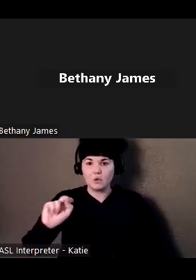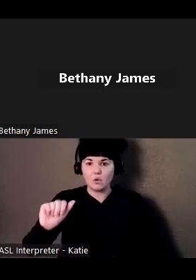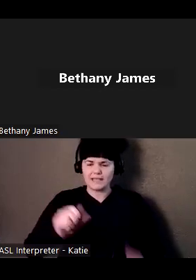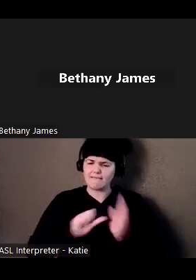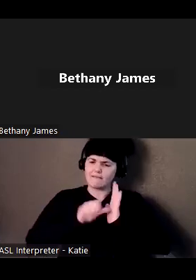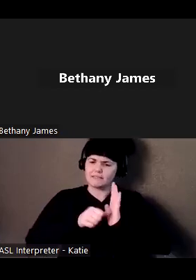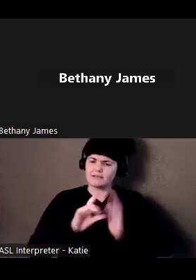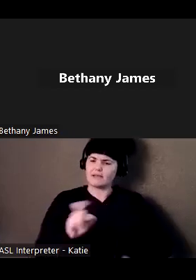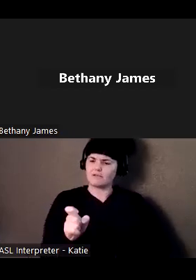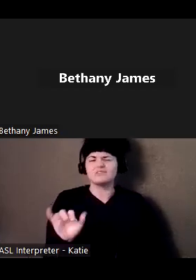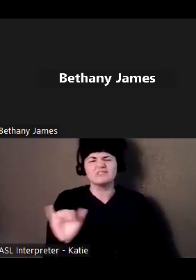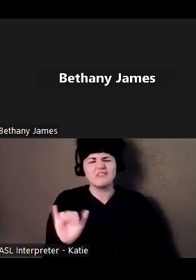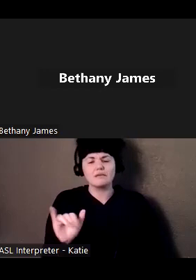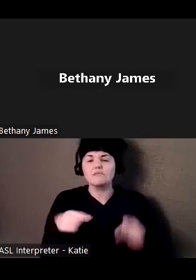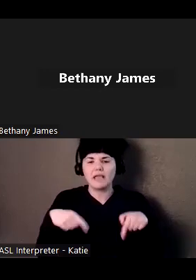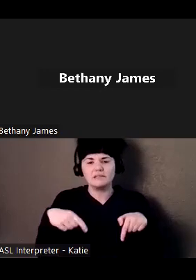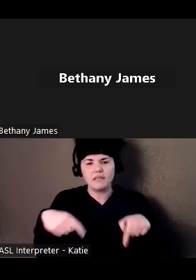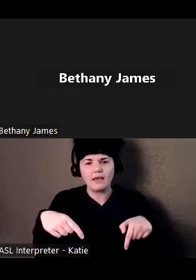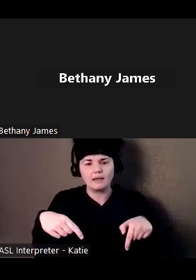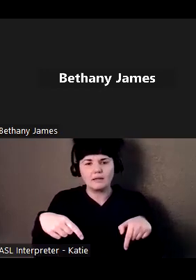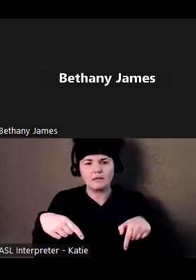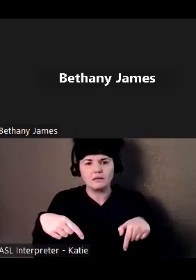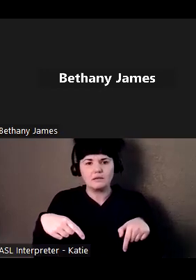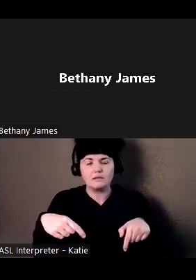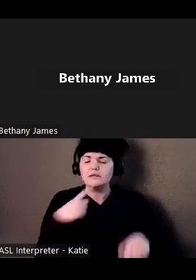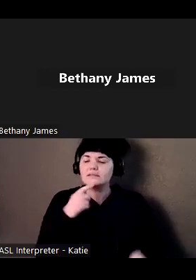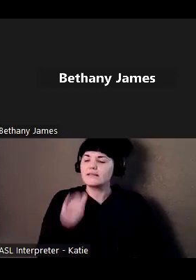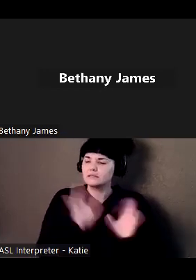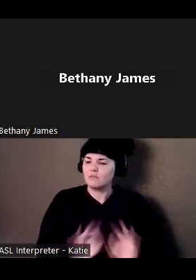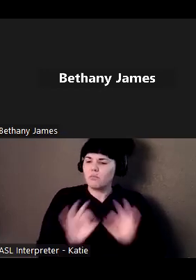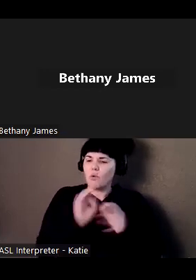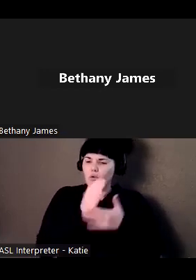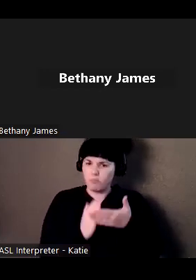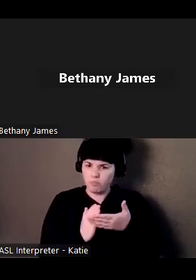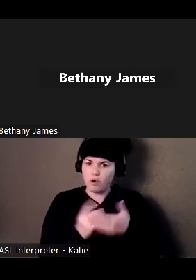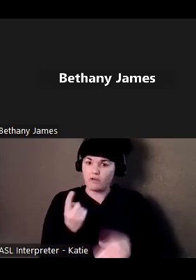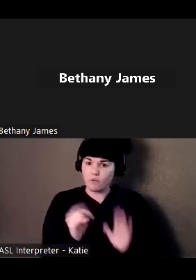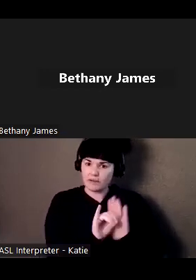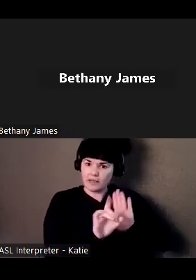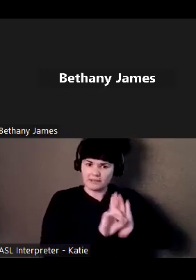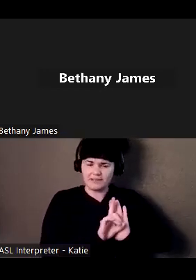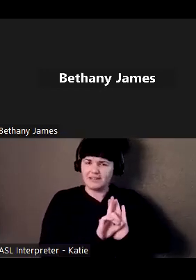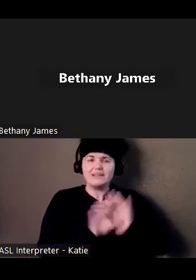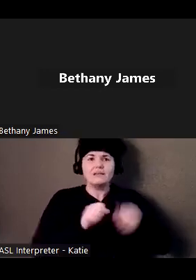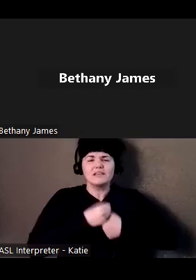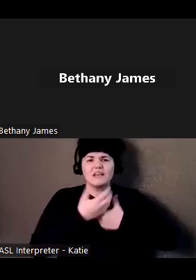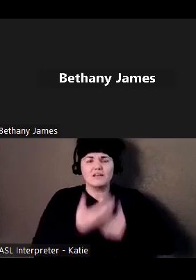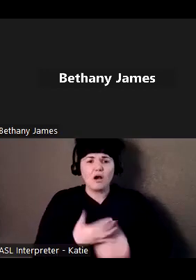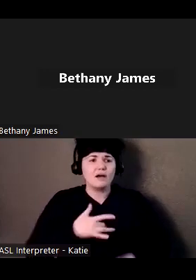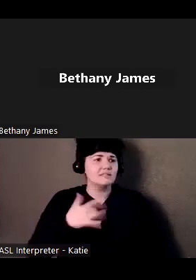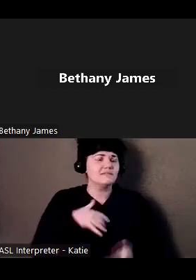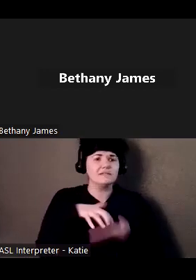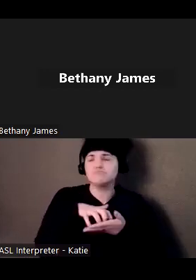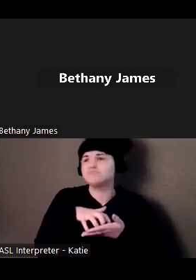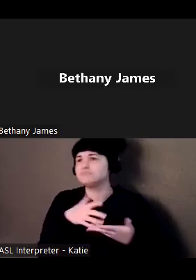as anxiety as an important part of one's identity risks fostering a sense of helplessness, which can in